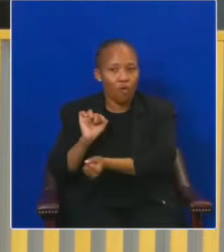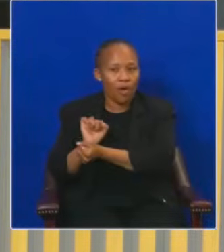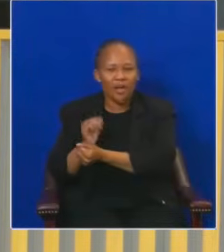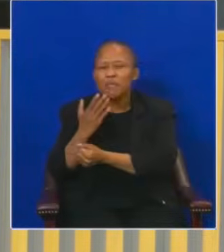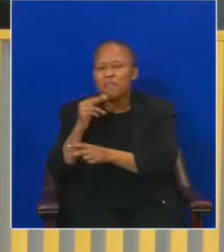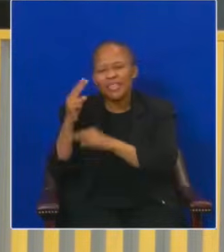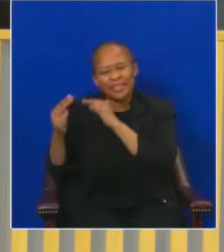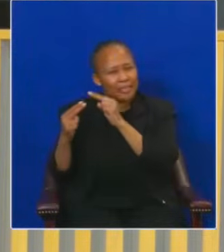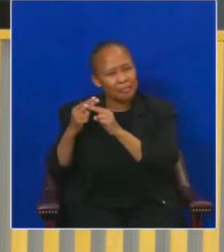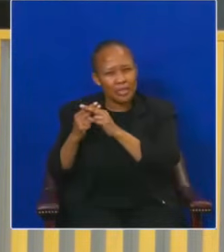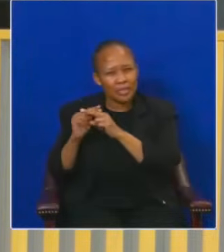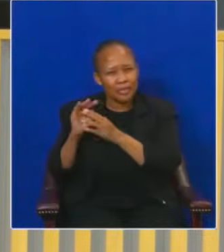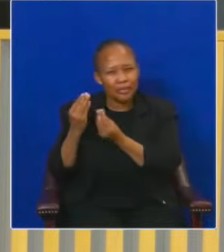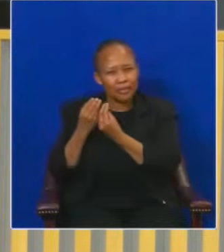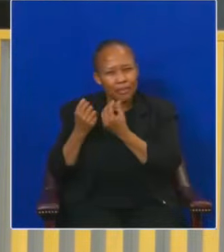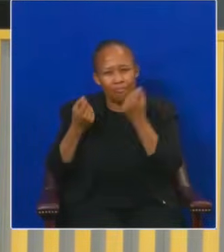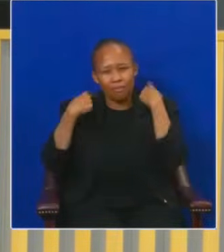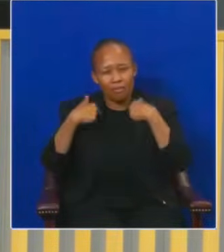think.